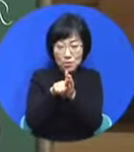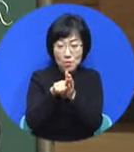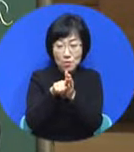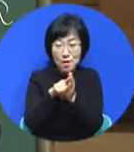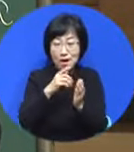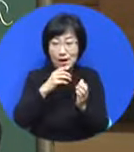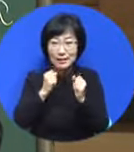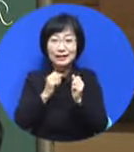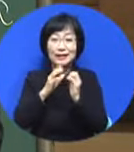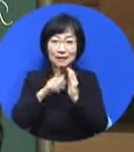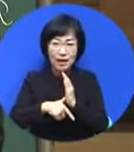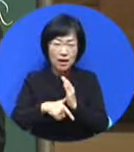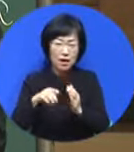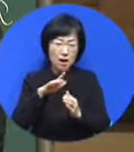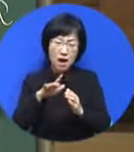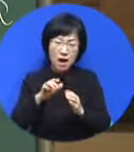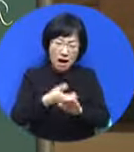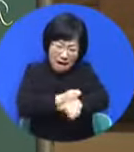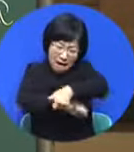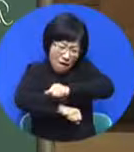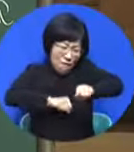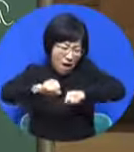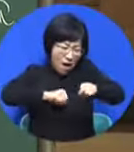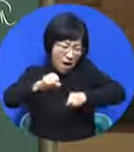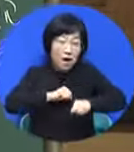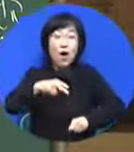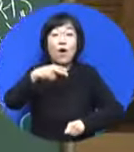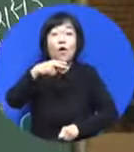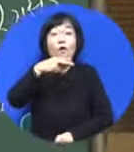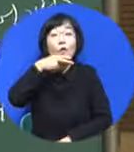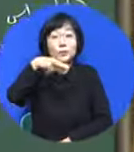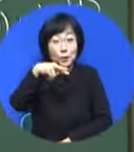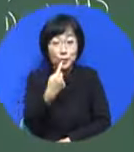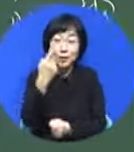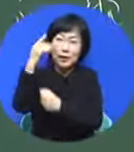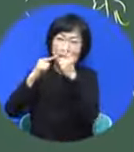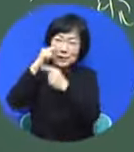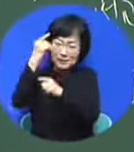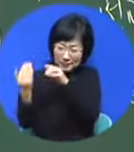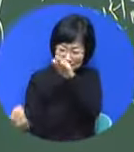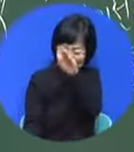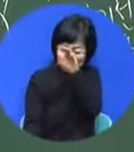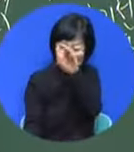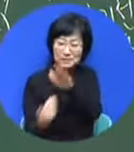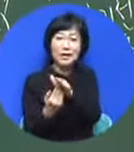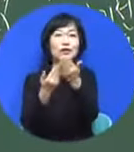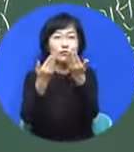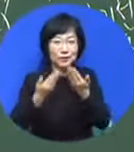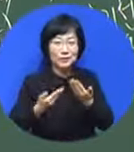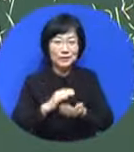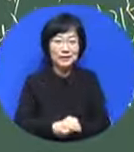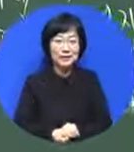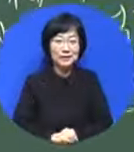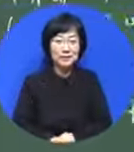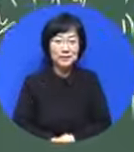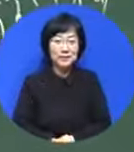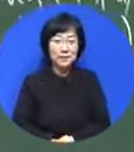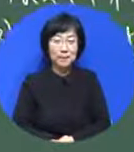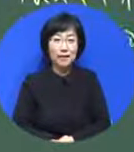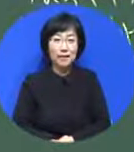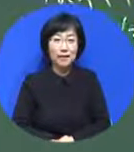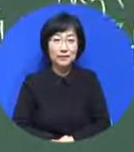And even if we're not trying so hard and struggling so much for it, the answers will come. It's true.